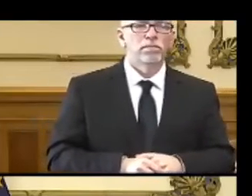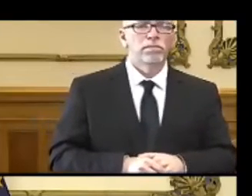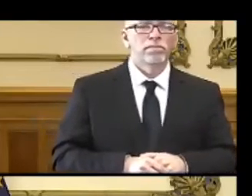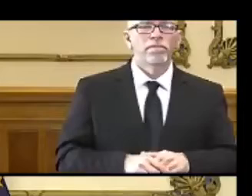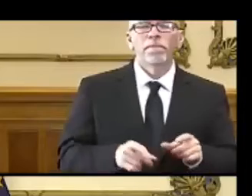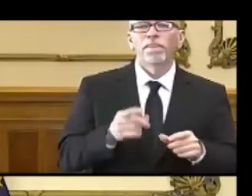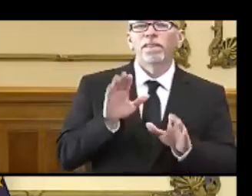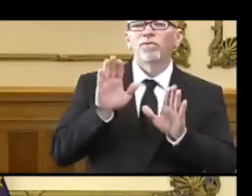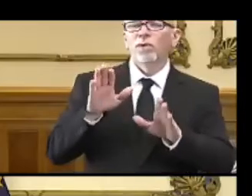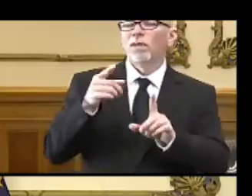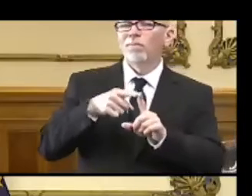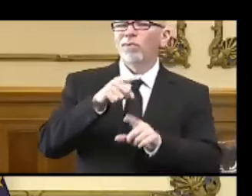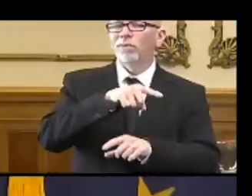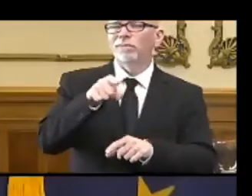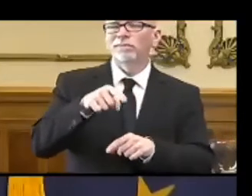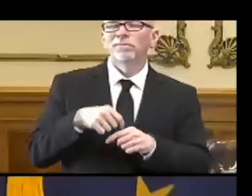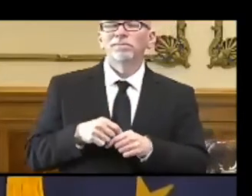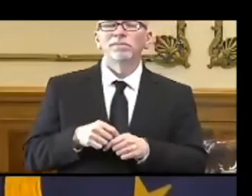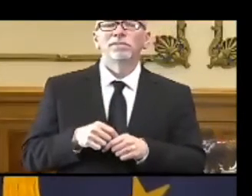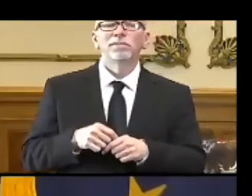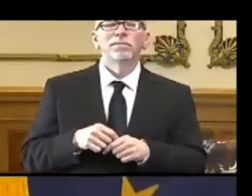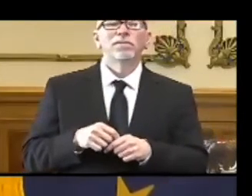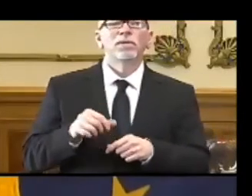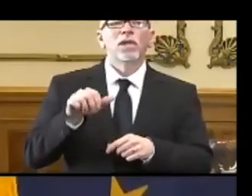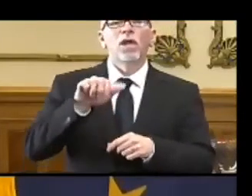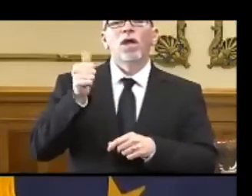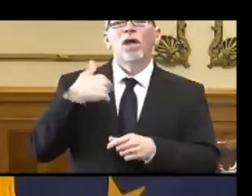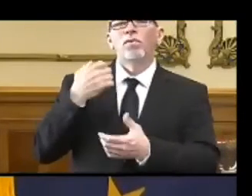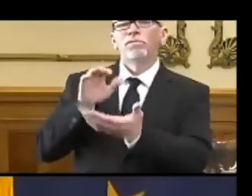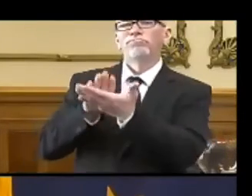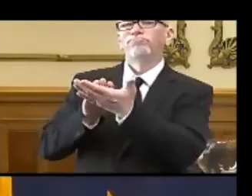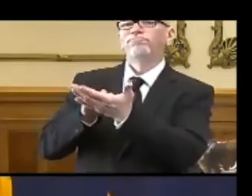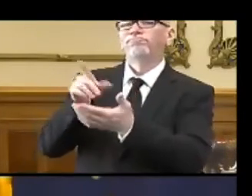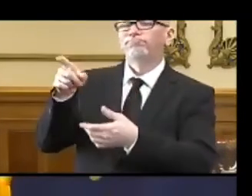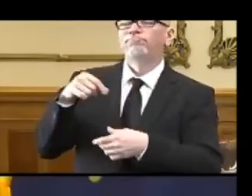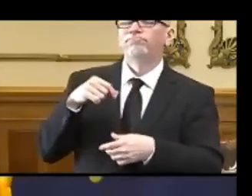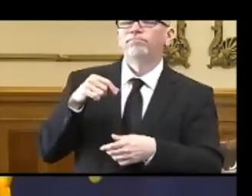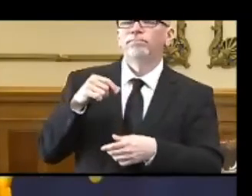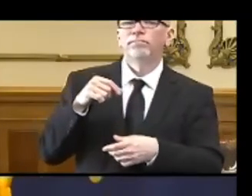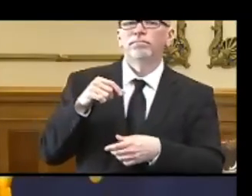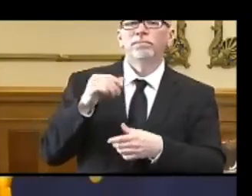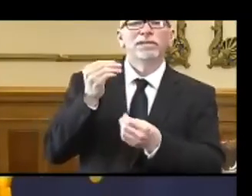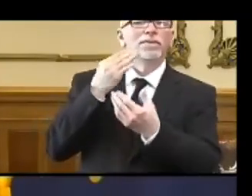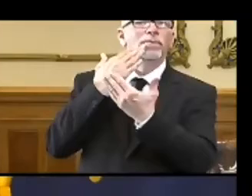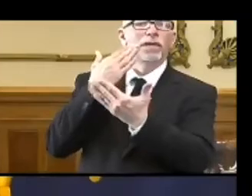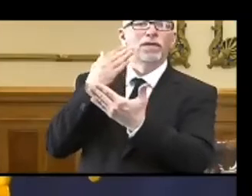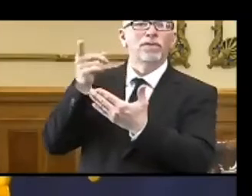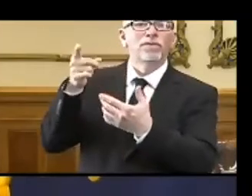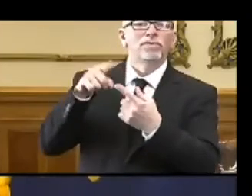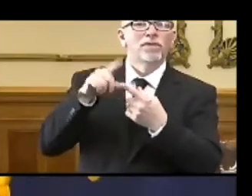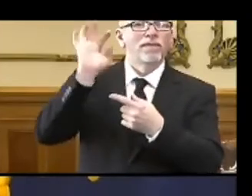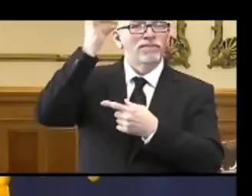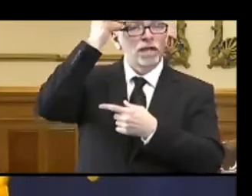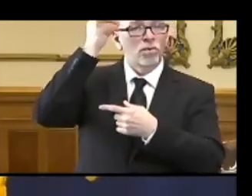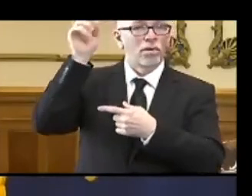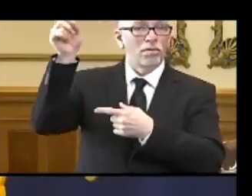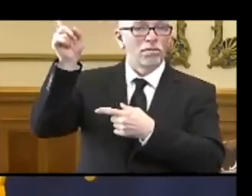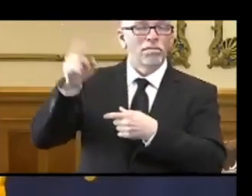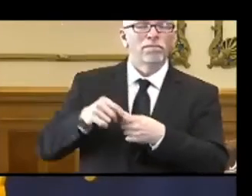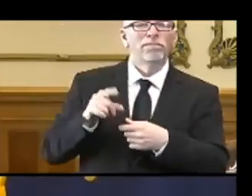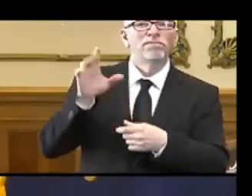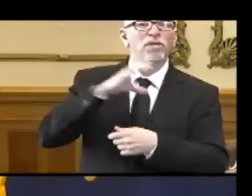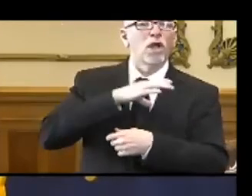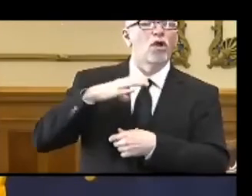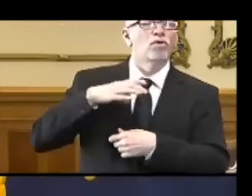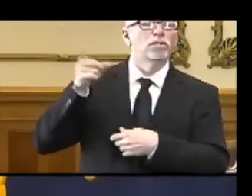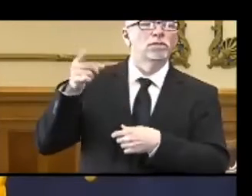great points. Another shout out, another thank you to the federal partners in Congress